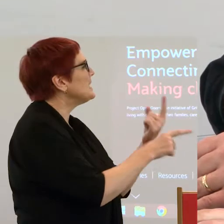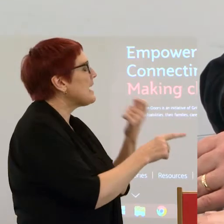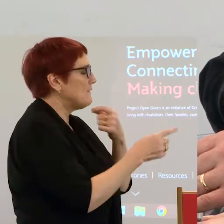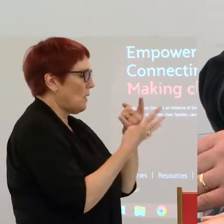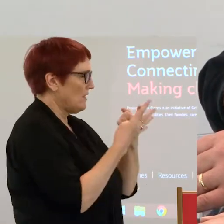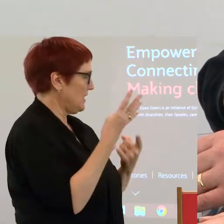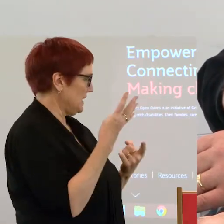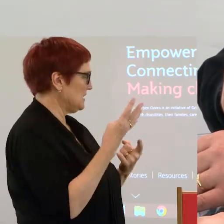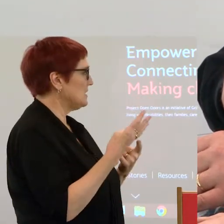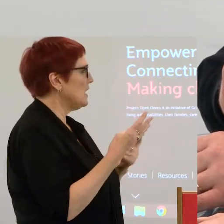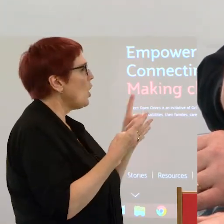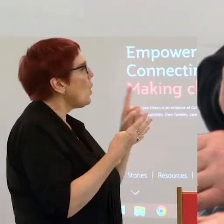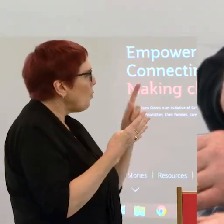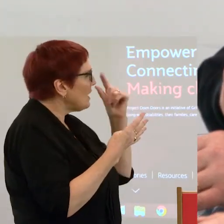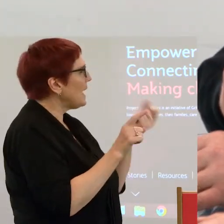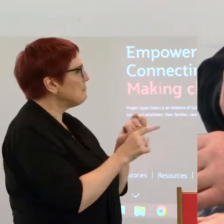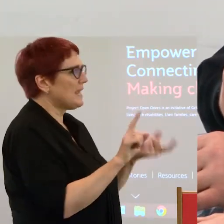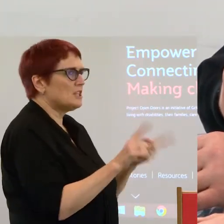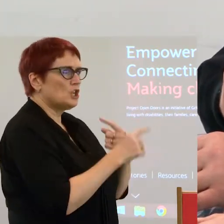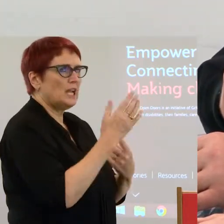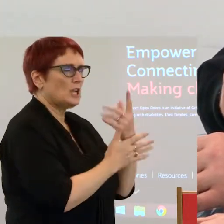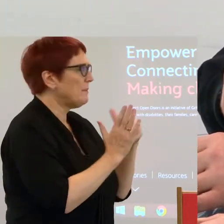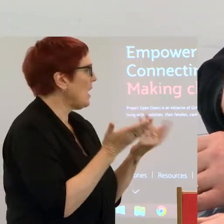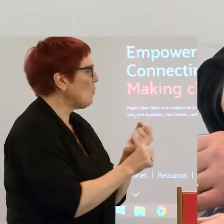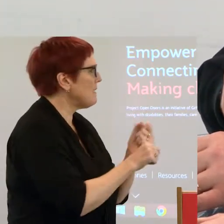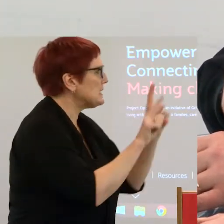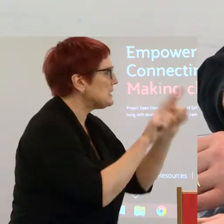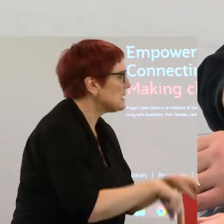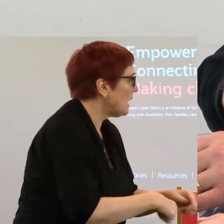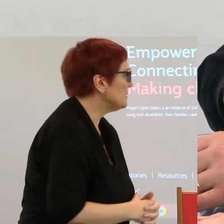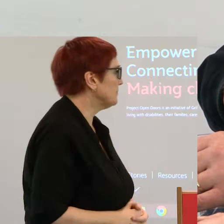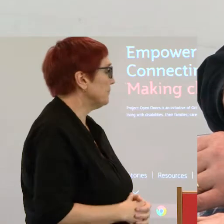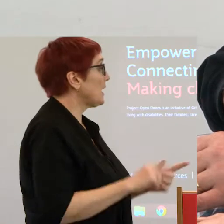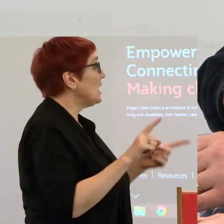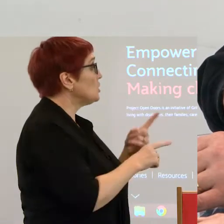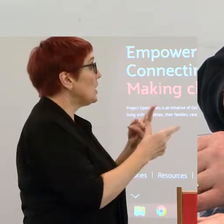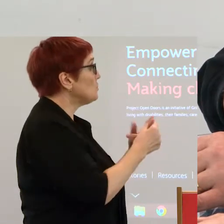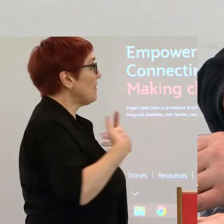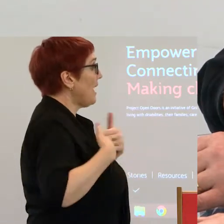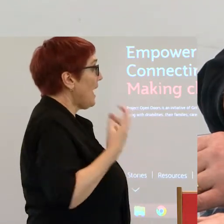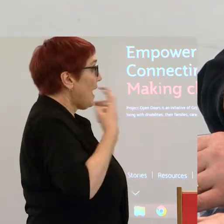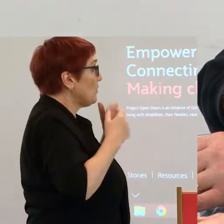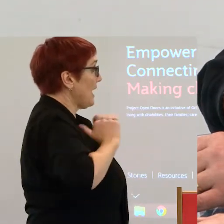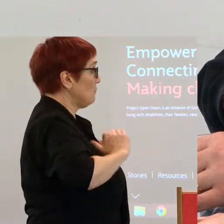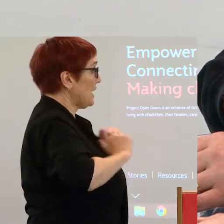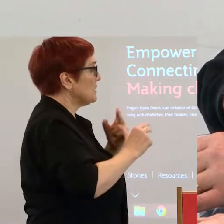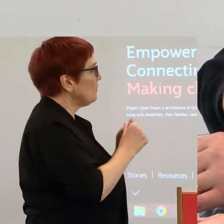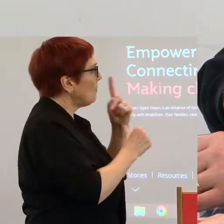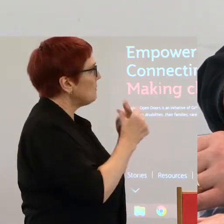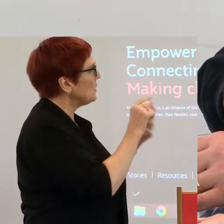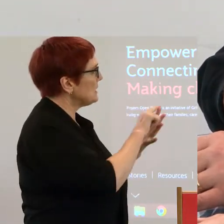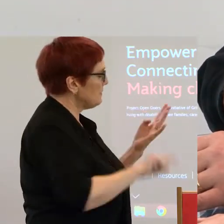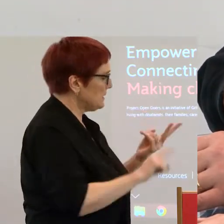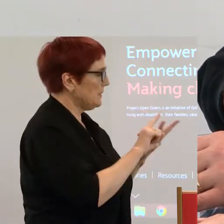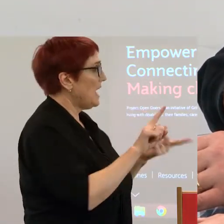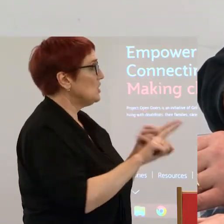What are some of the catalysts for the transition that we're experiencing? Changes in the healthcare practices for people with disability,